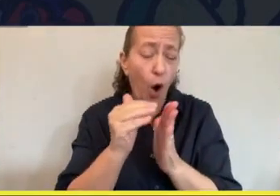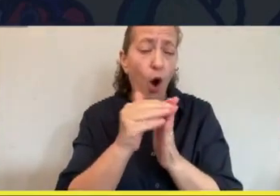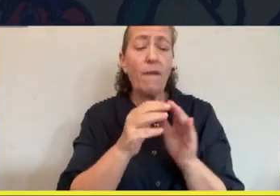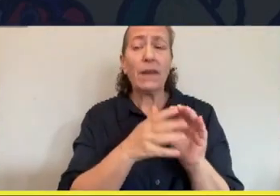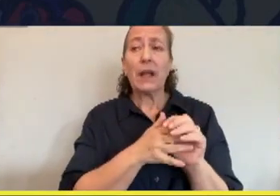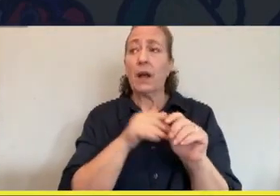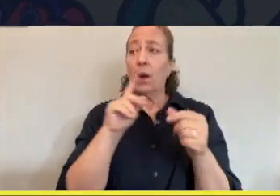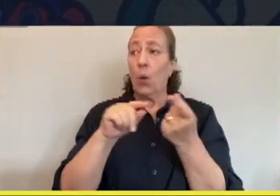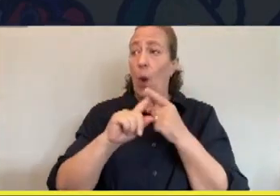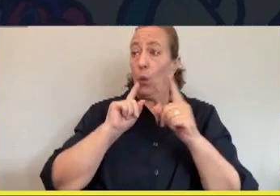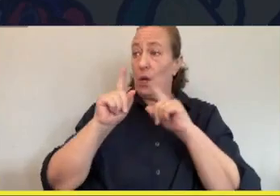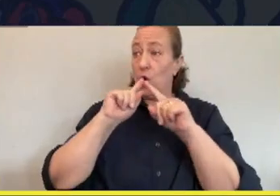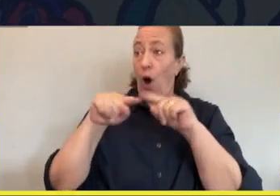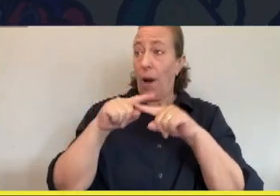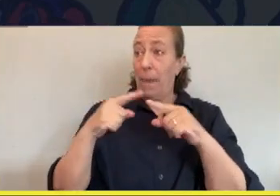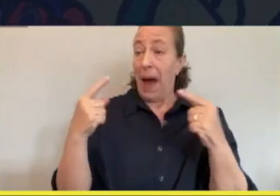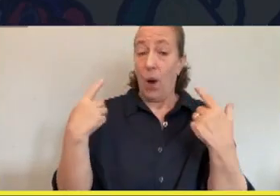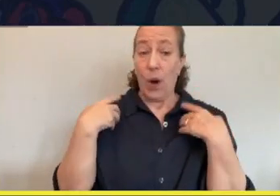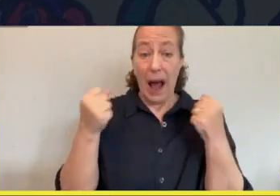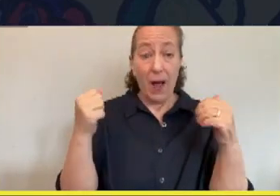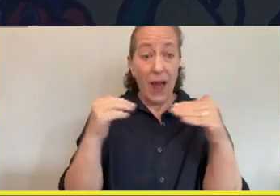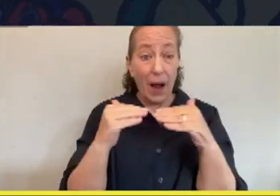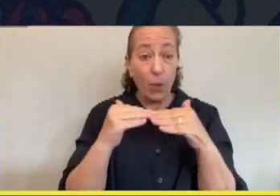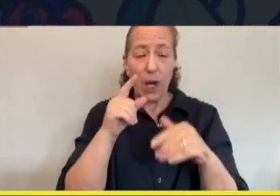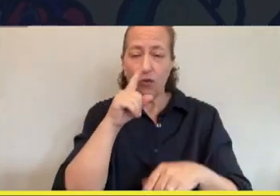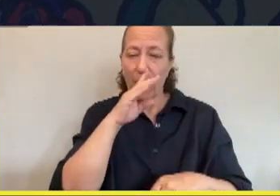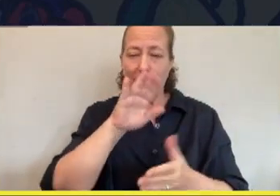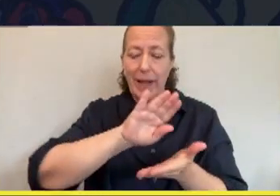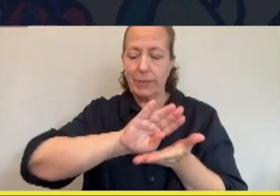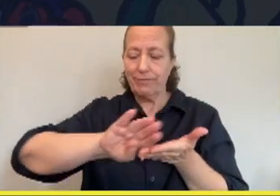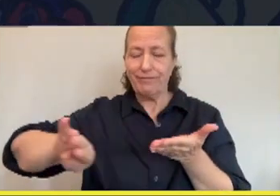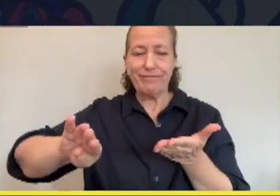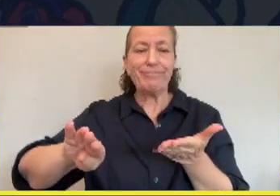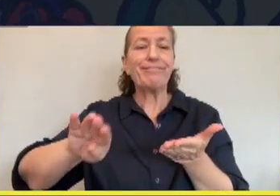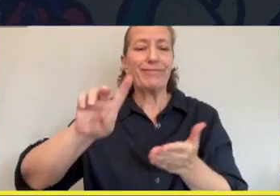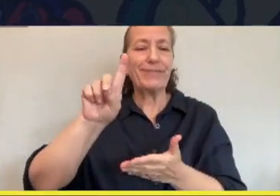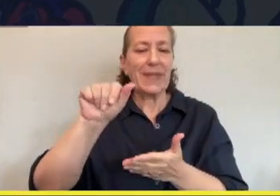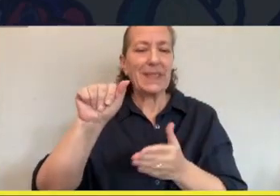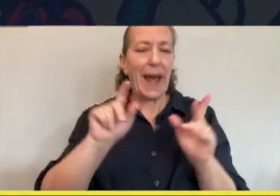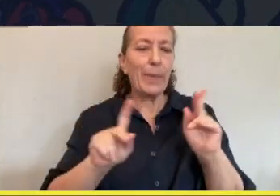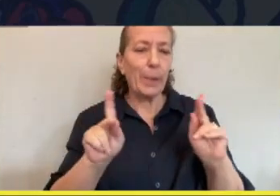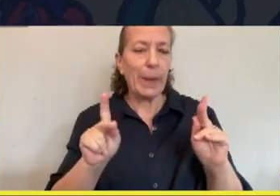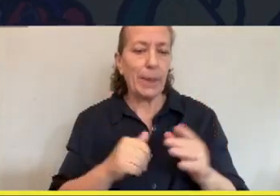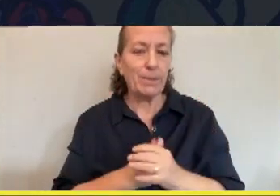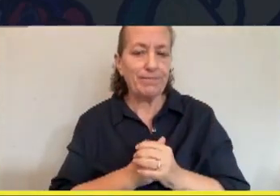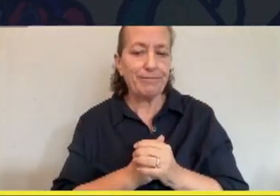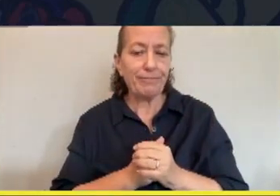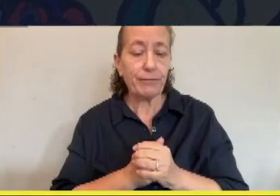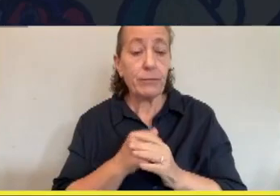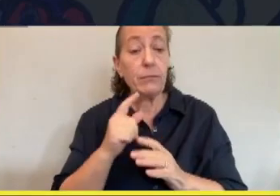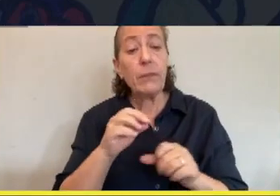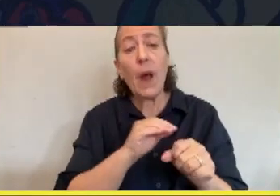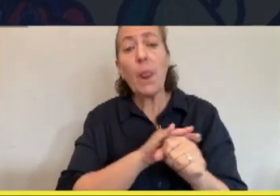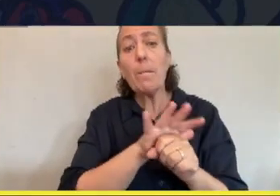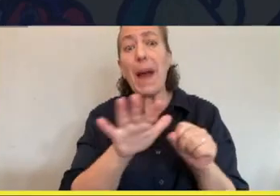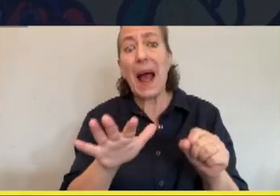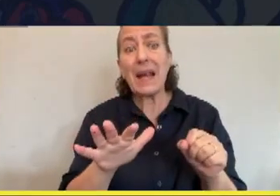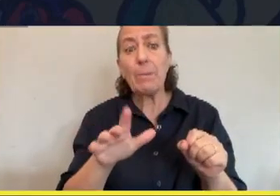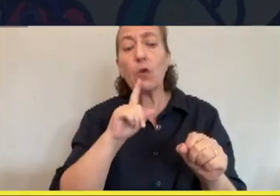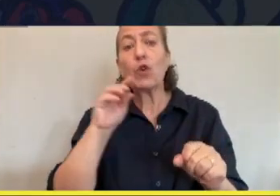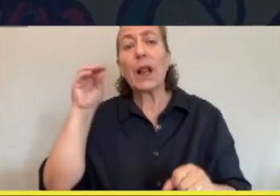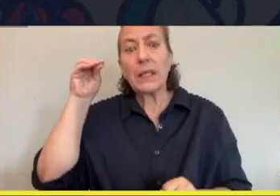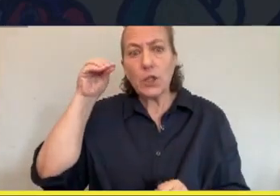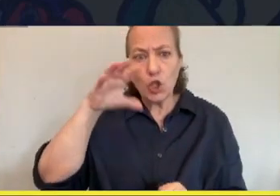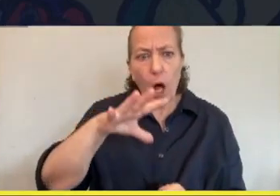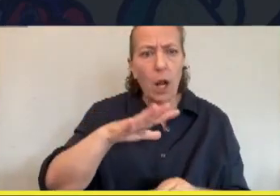equity completely ignore the impact on people with disabilities. The pandemic really shed a light on the health inequities that people